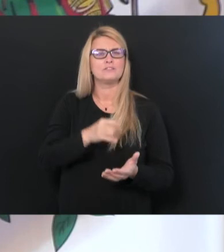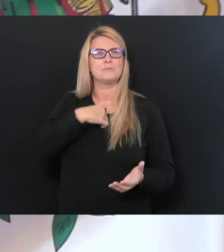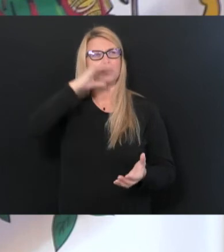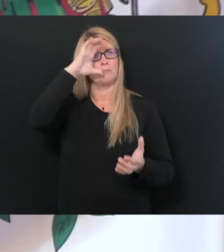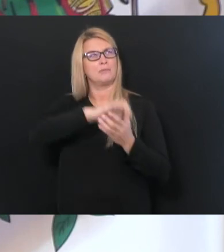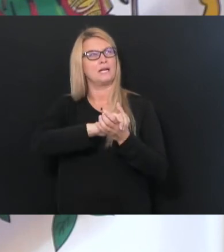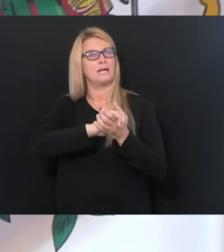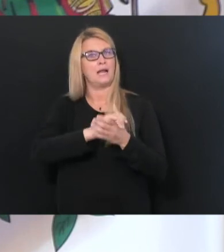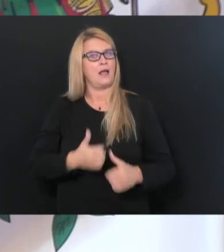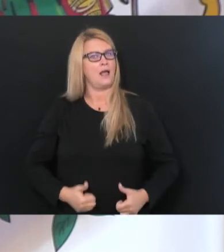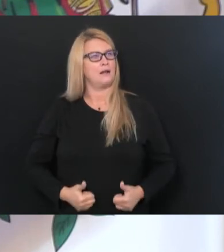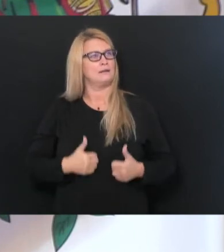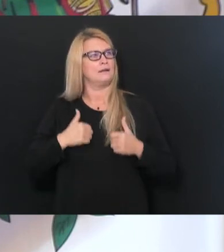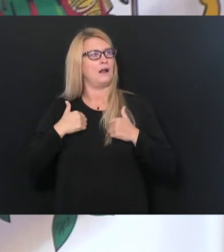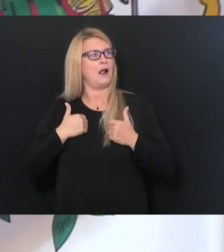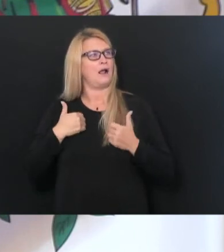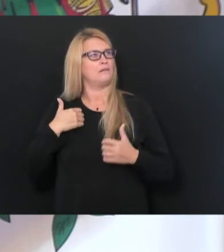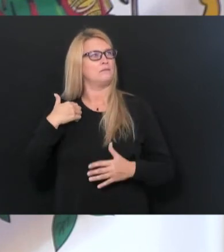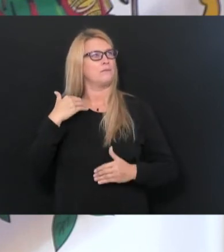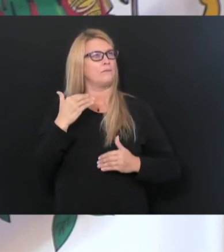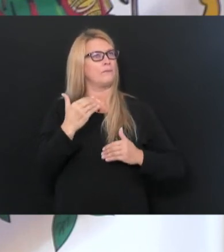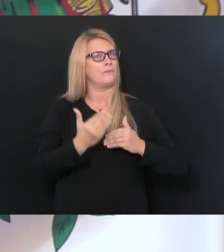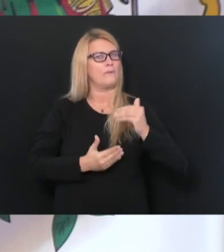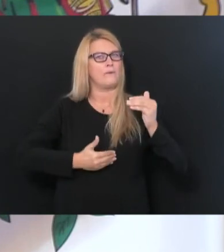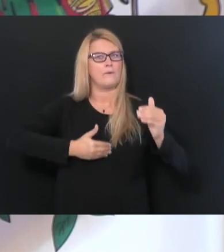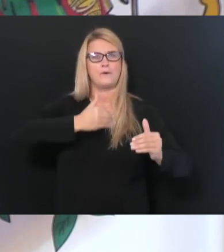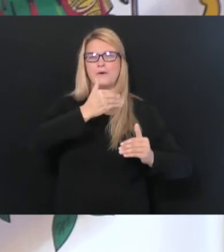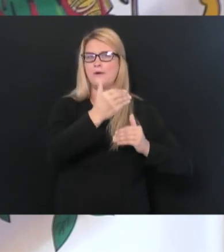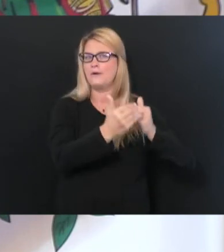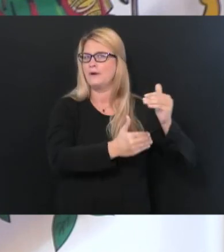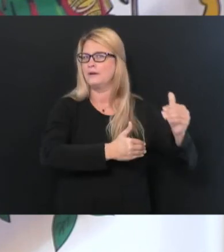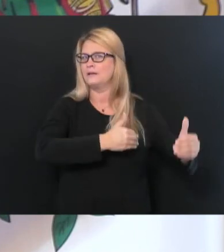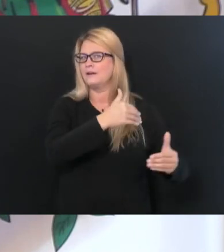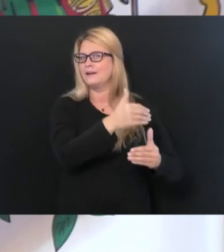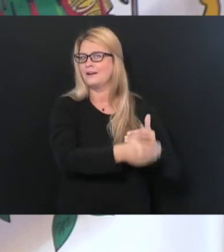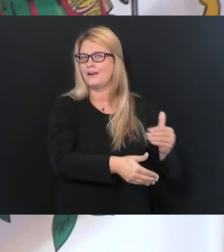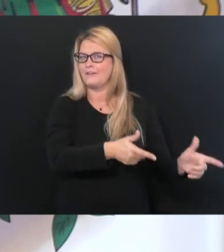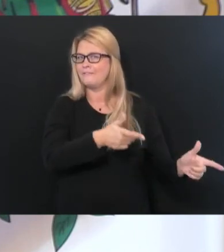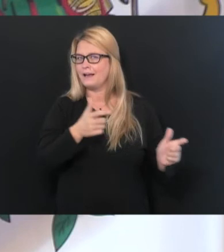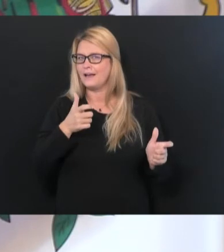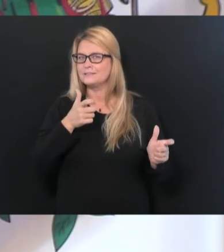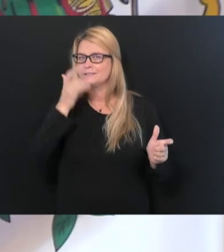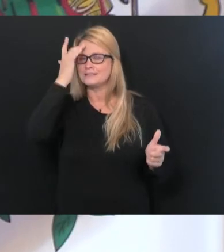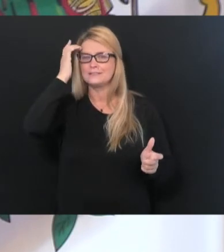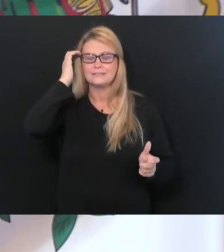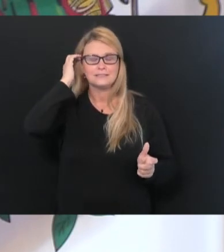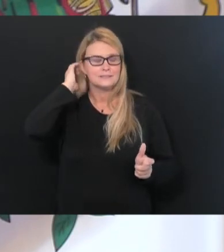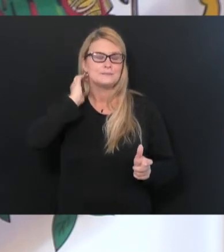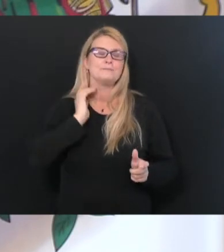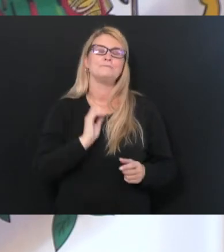life goes and the years roll on. But with all that, I would just say just